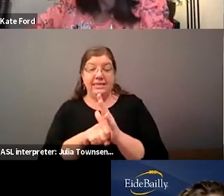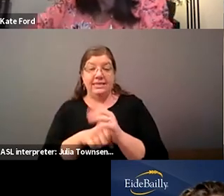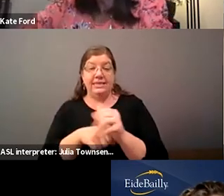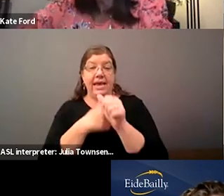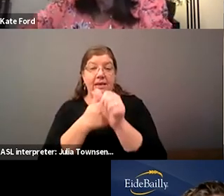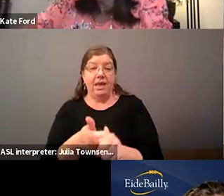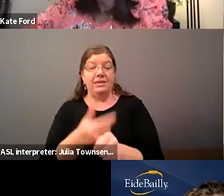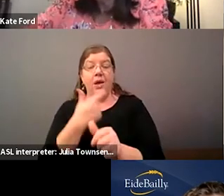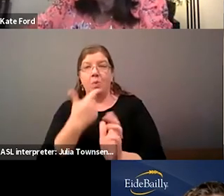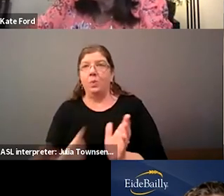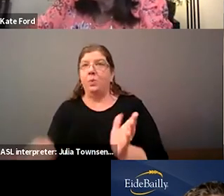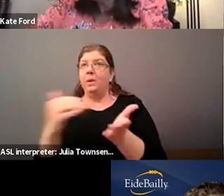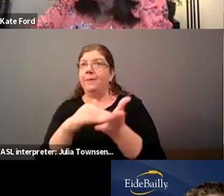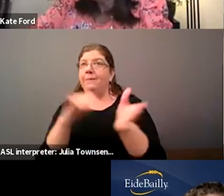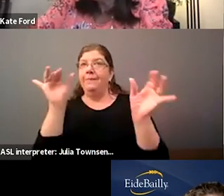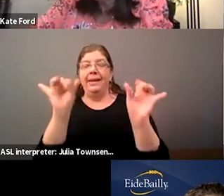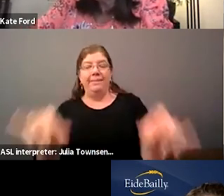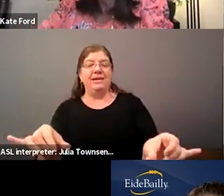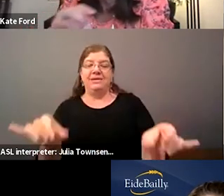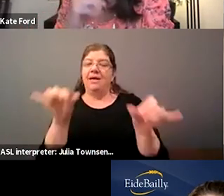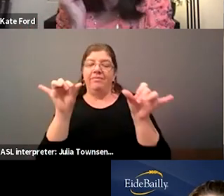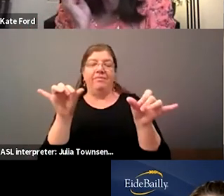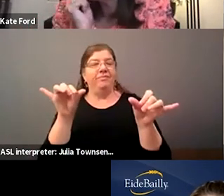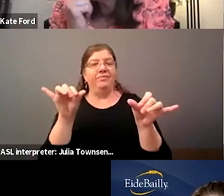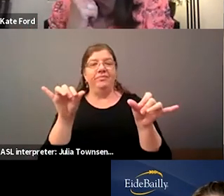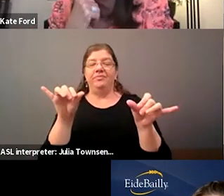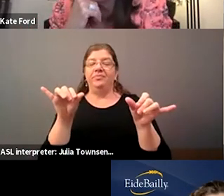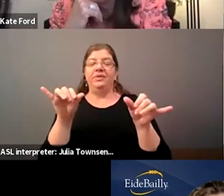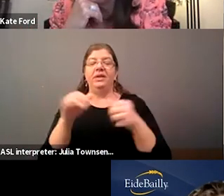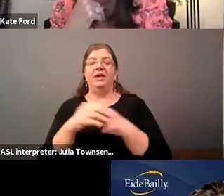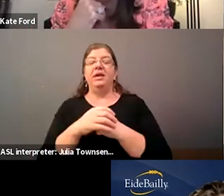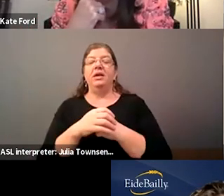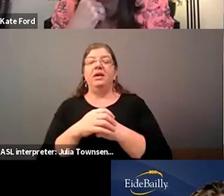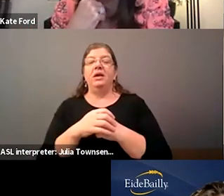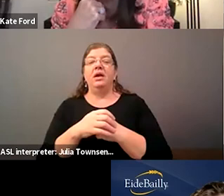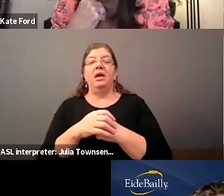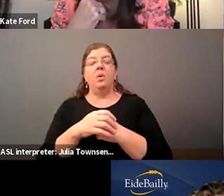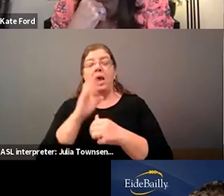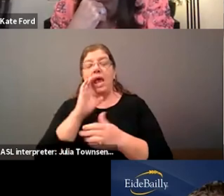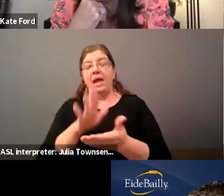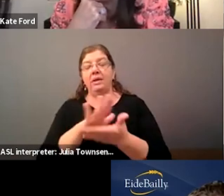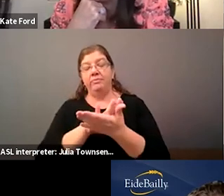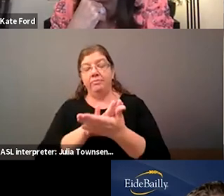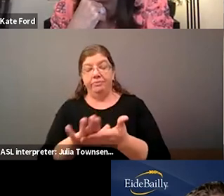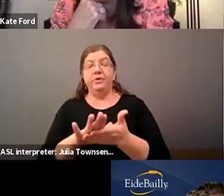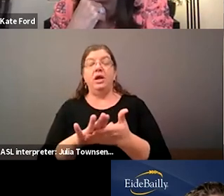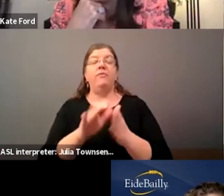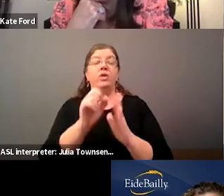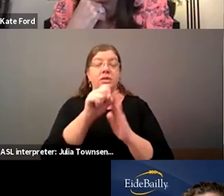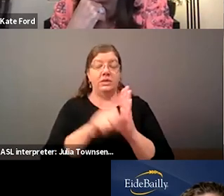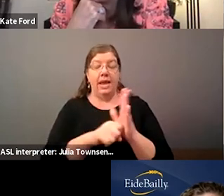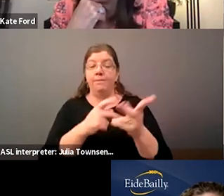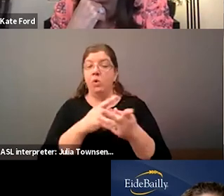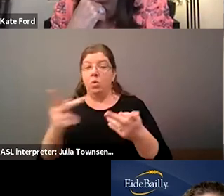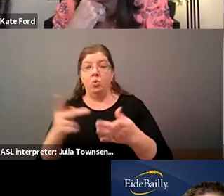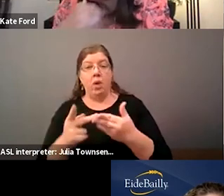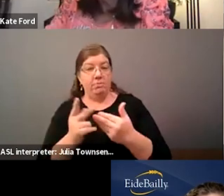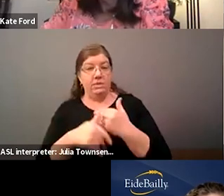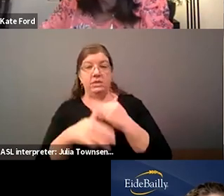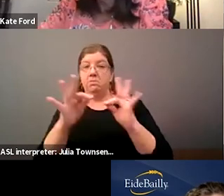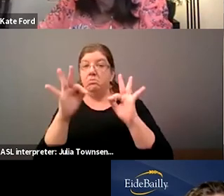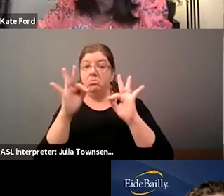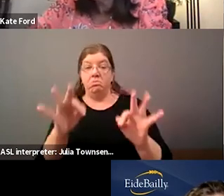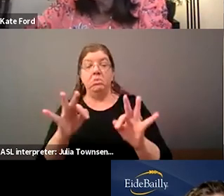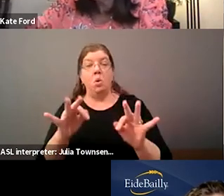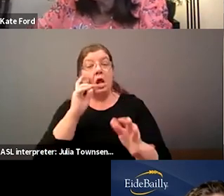repeat myself on this one you know we had it we had um an unmodified opinion on your state programs and we do look at a significant